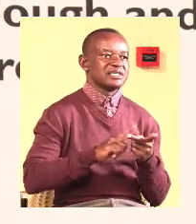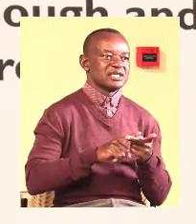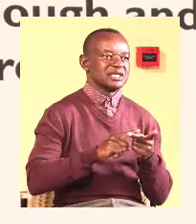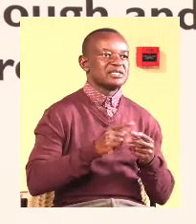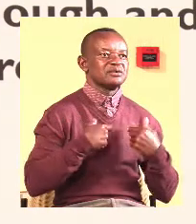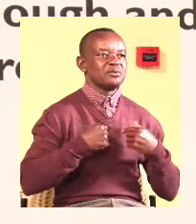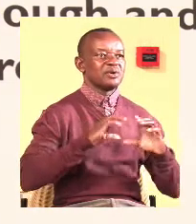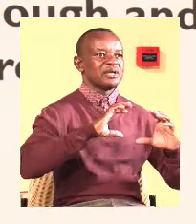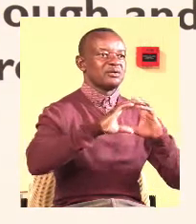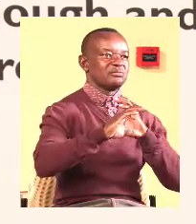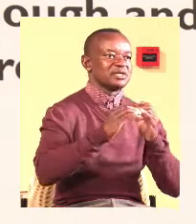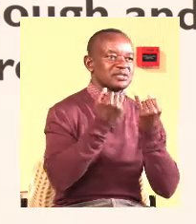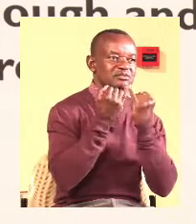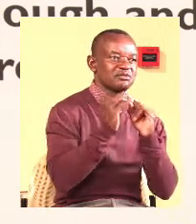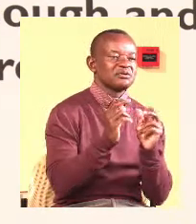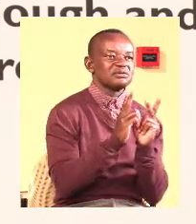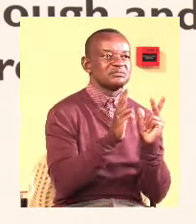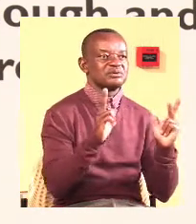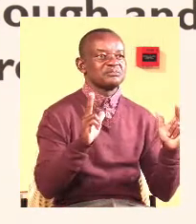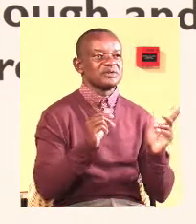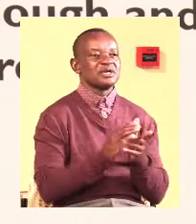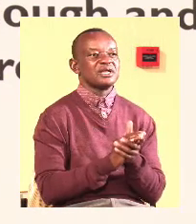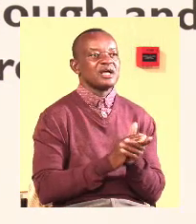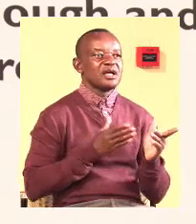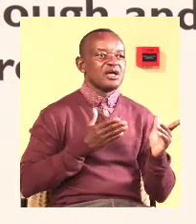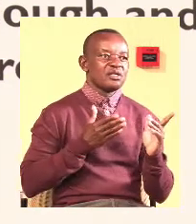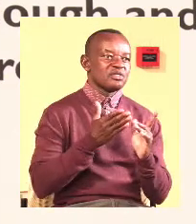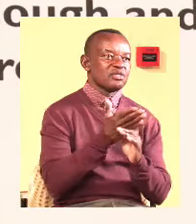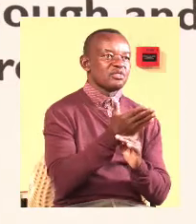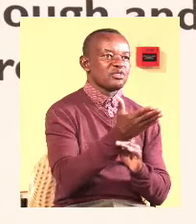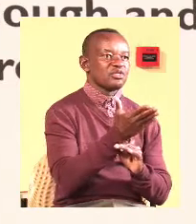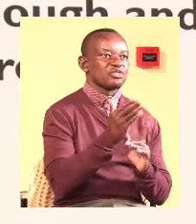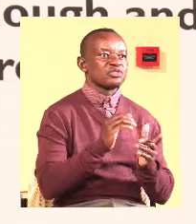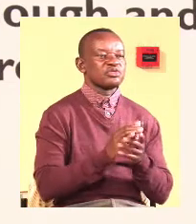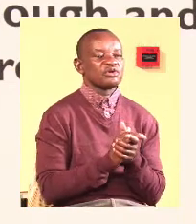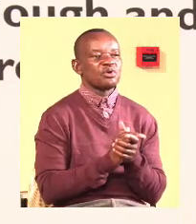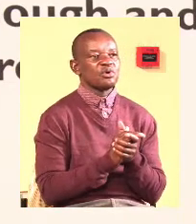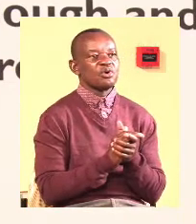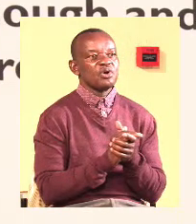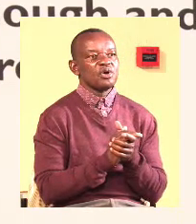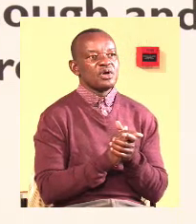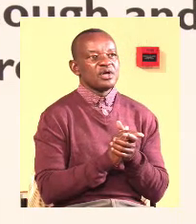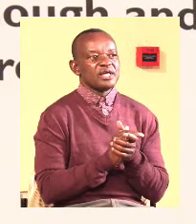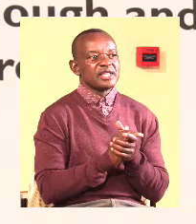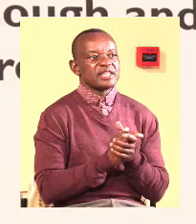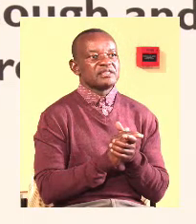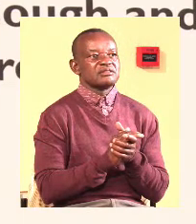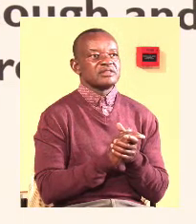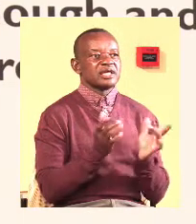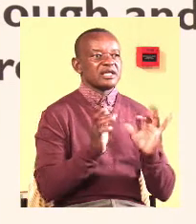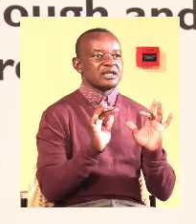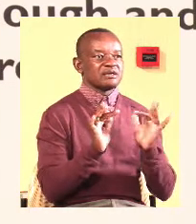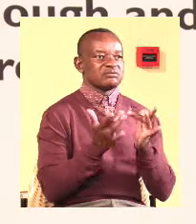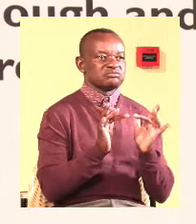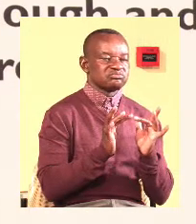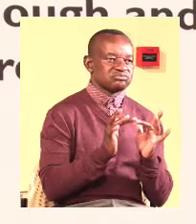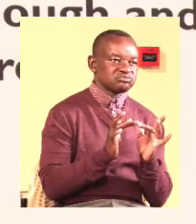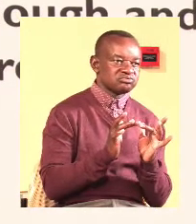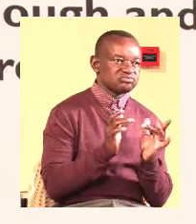WhatsApps and emails. So at this point in time, yes, I must admit that the only way really that we can